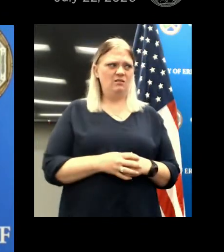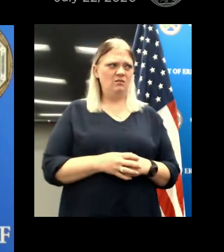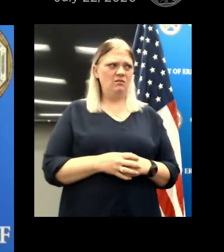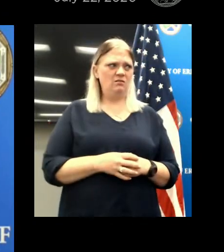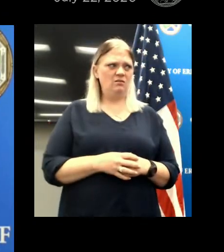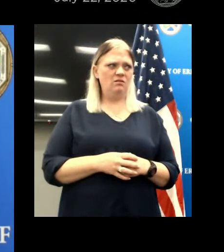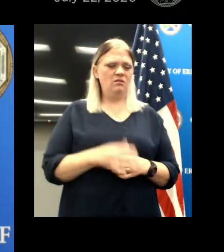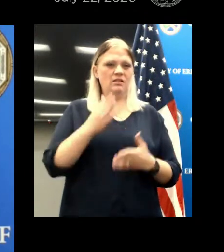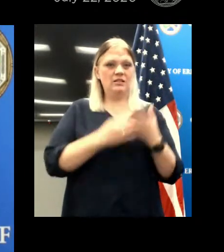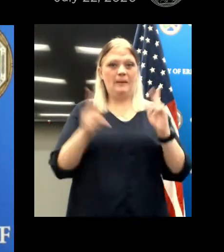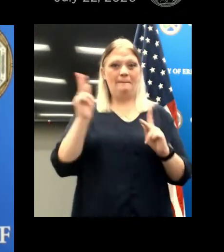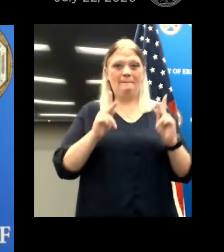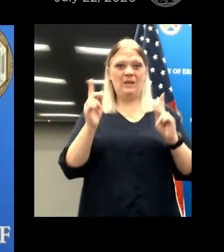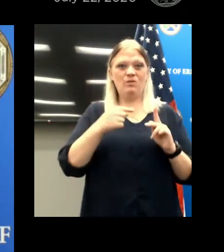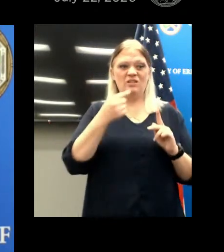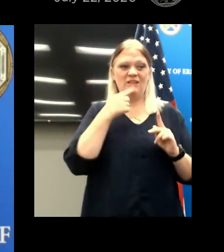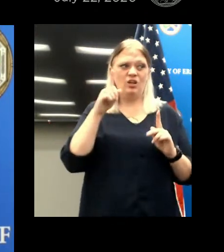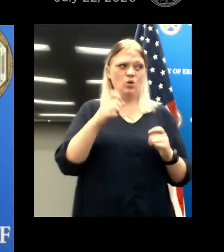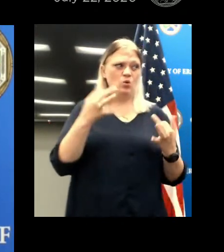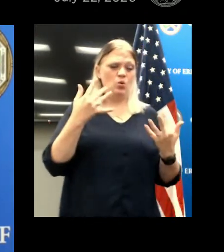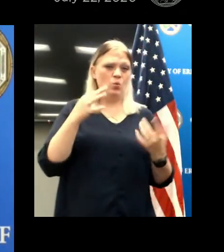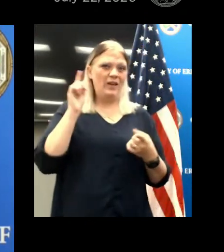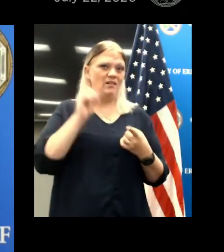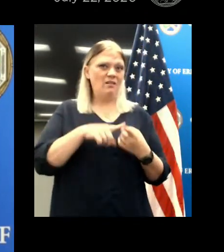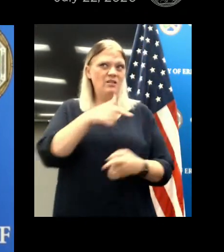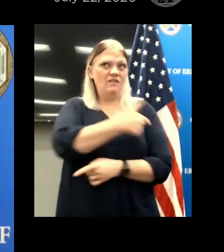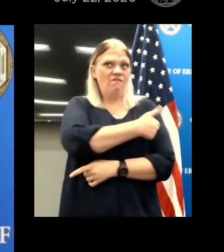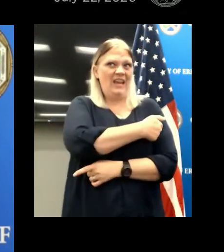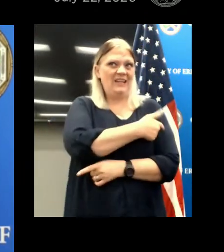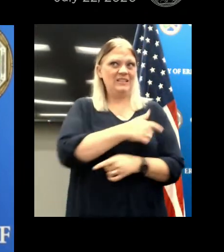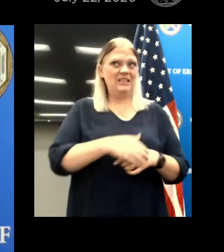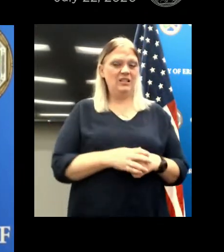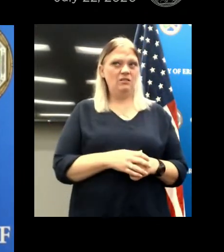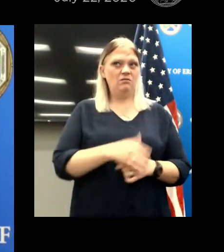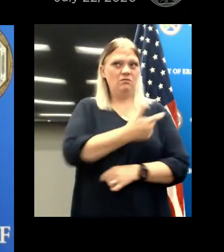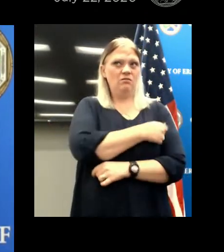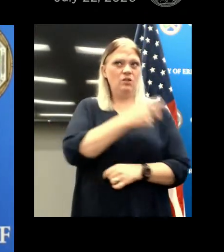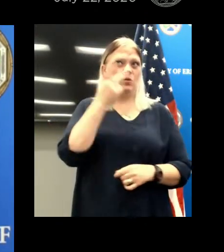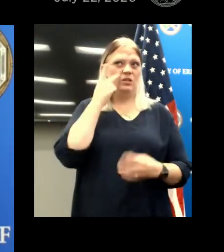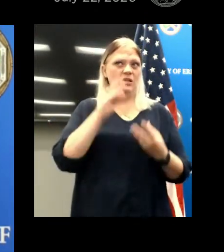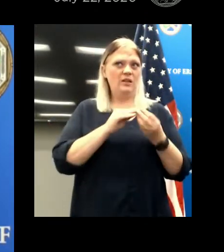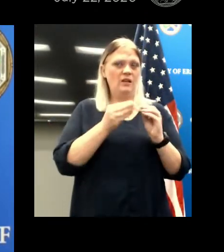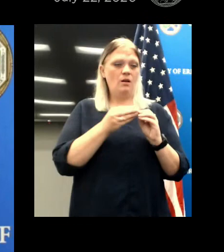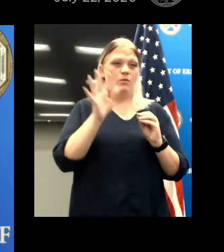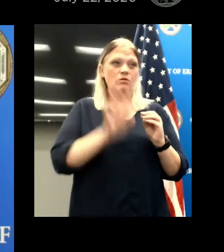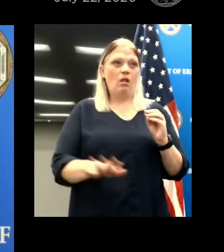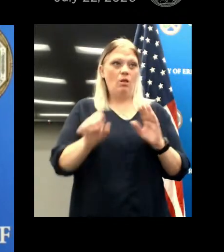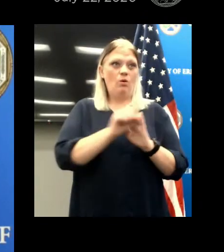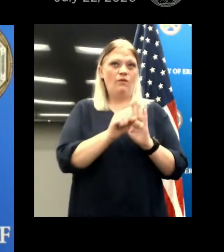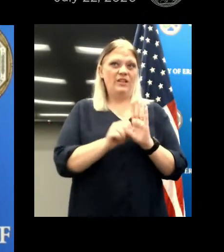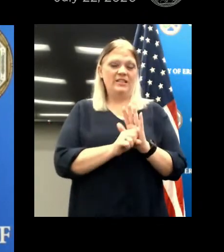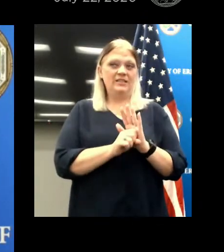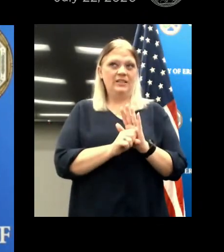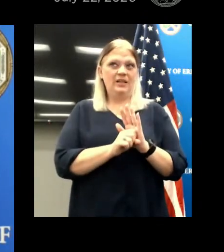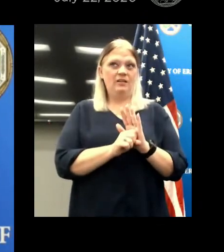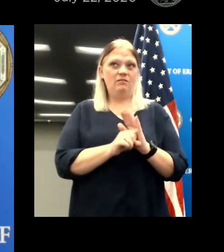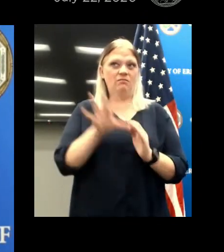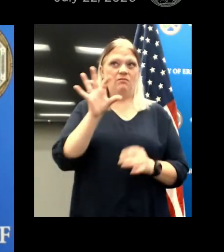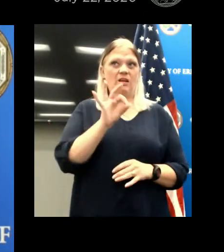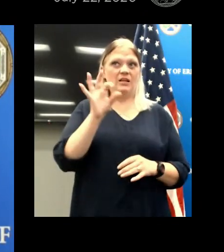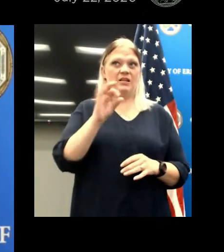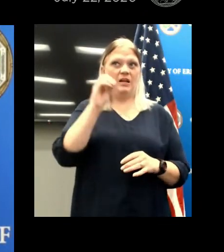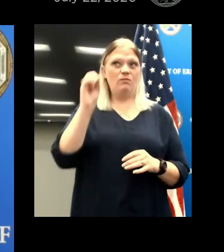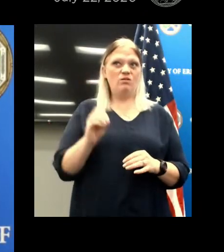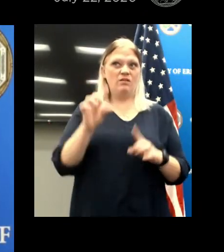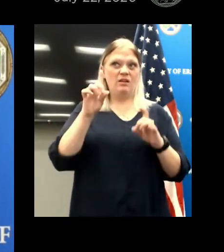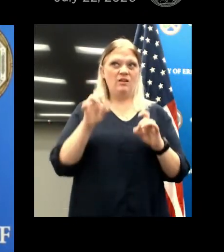do you want want to say anything? Wait until there's a vaccine. We see these numbers these days across the state. We are at 99% of